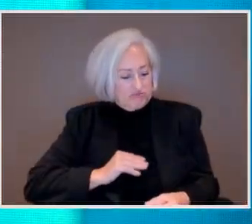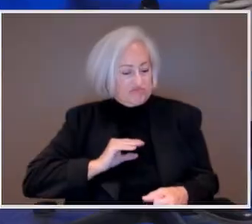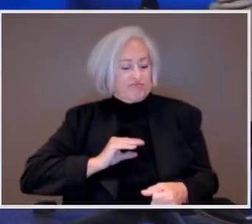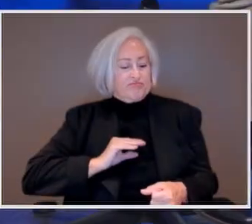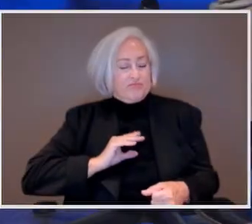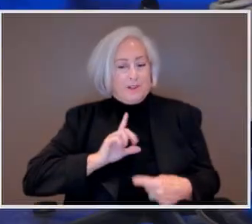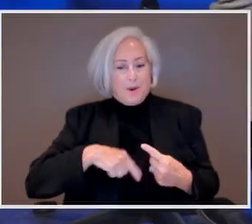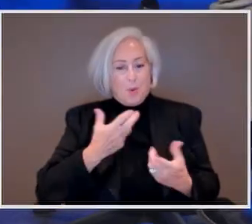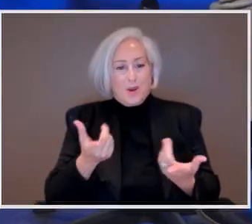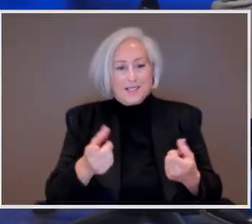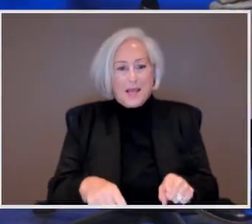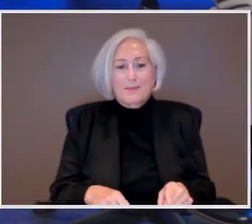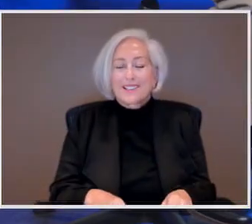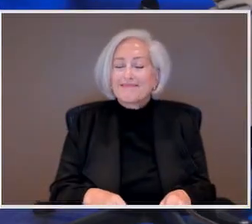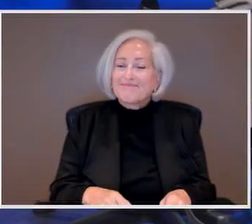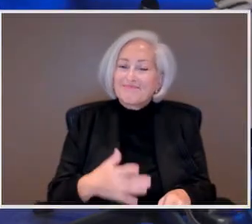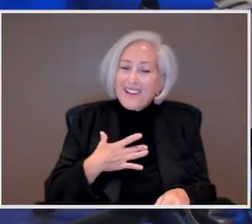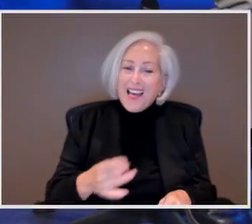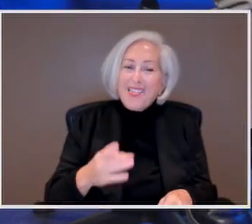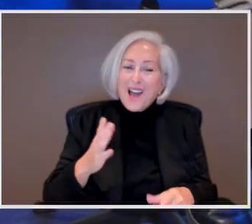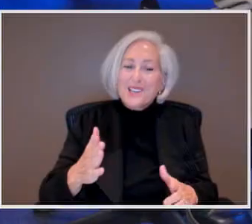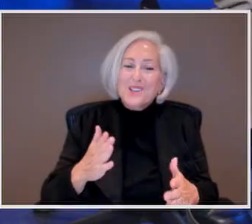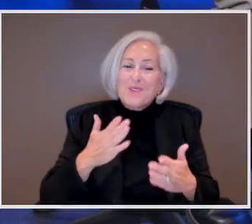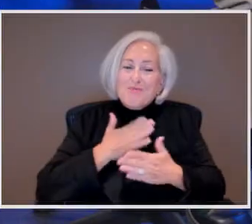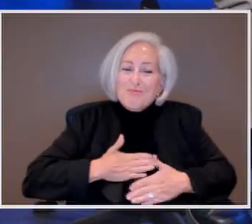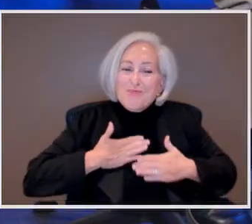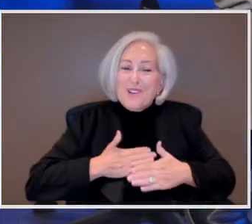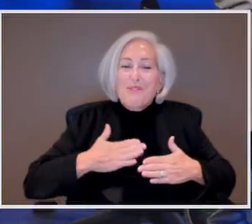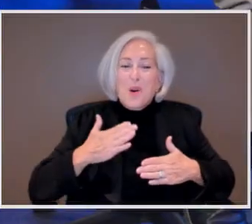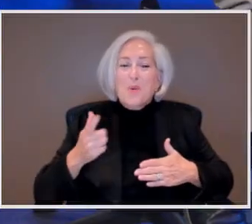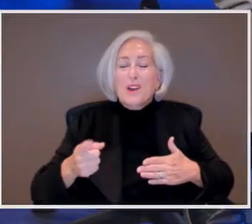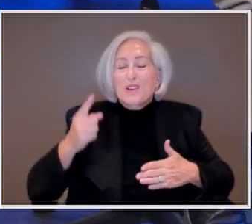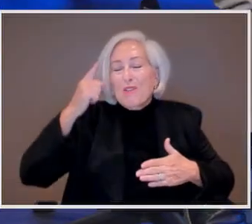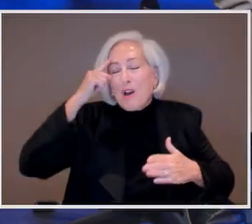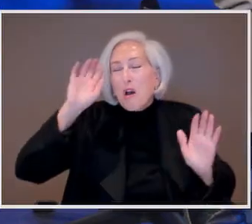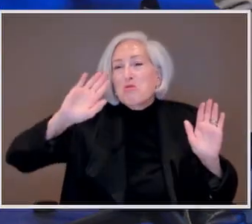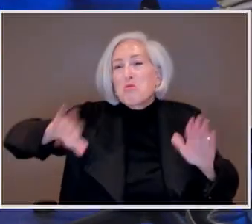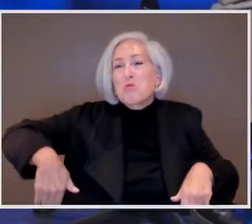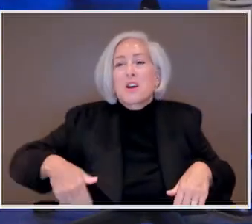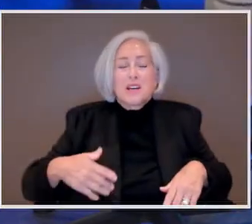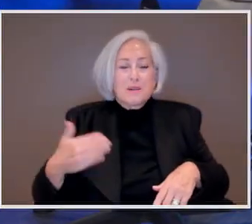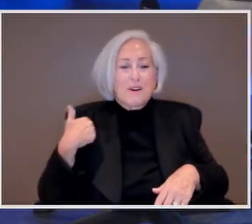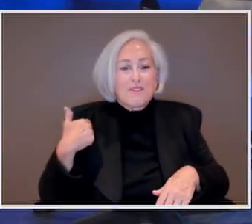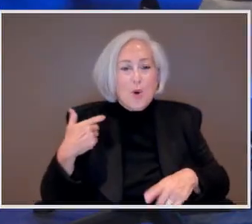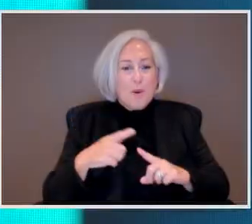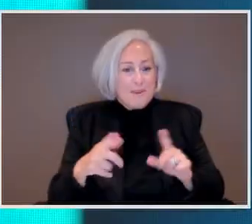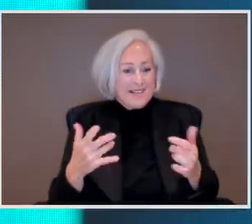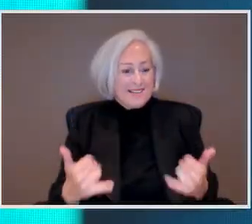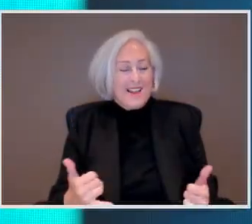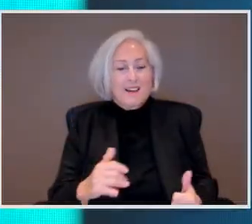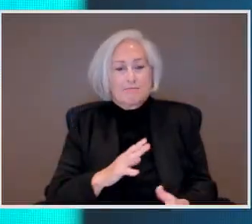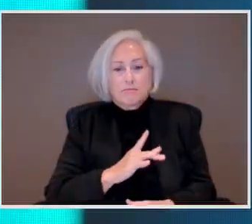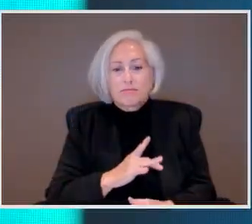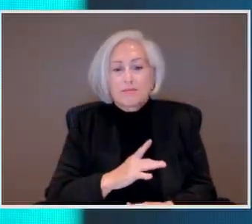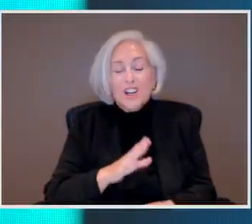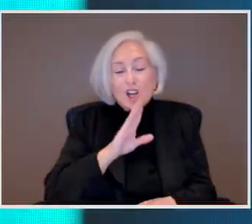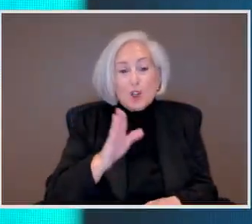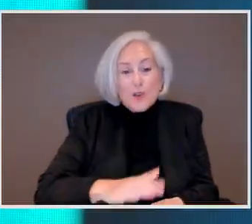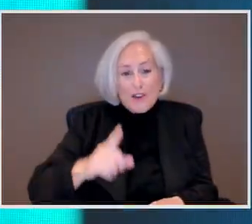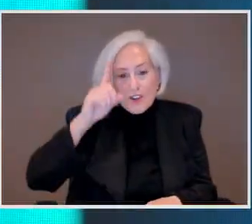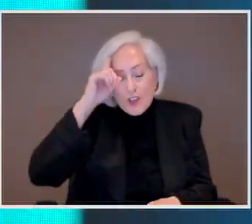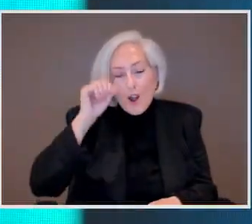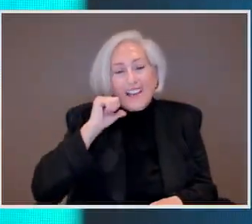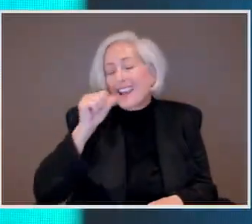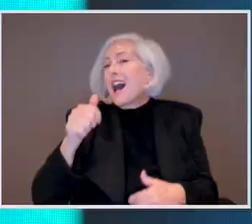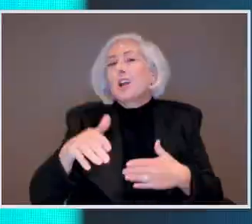Like the gratitude for the little things that you had maybe taken for granted before. Yeah, you never thought that not being able to walk would be a big deal until you